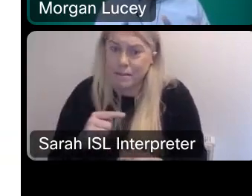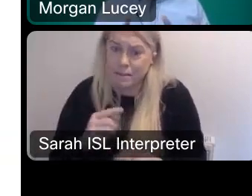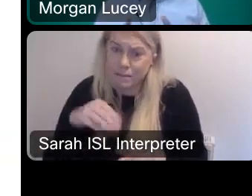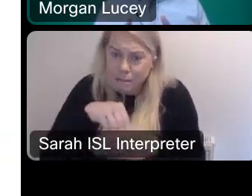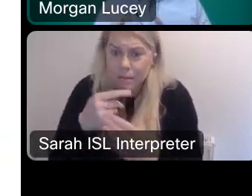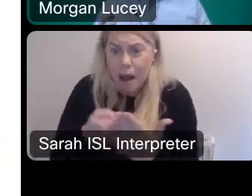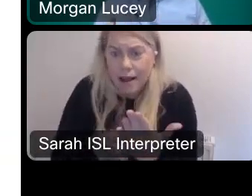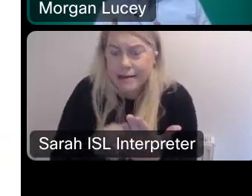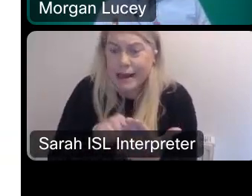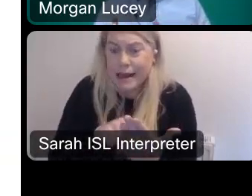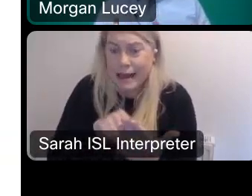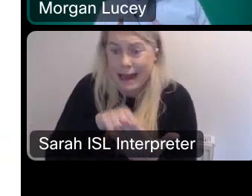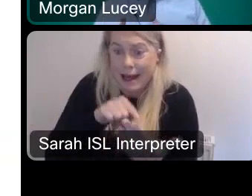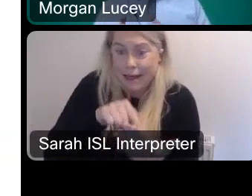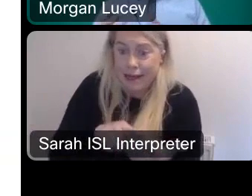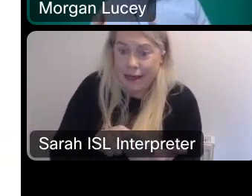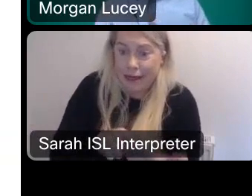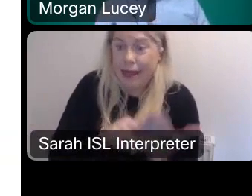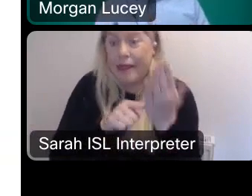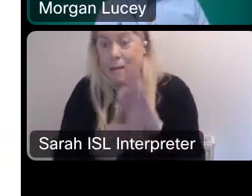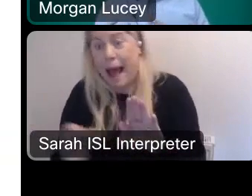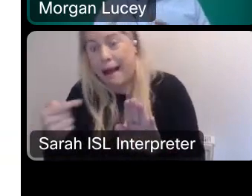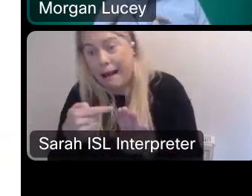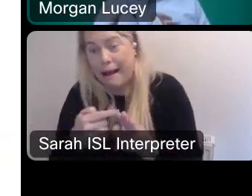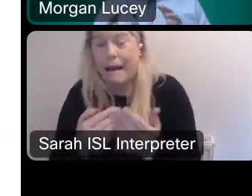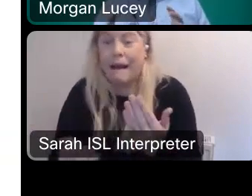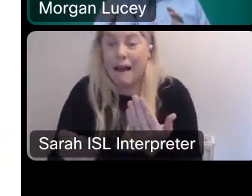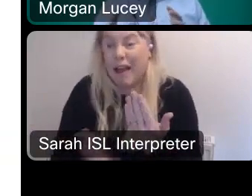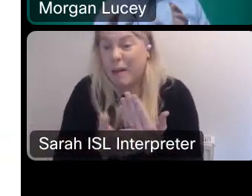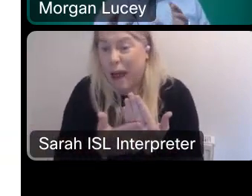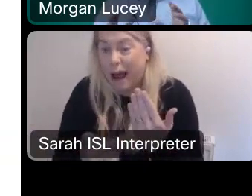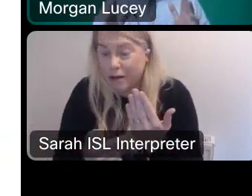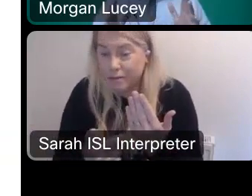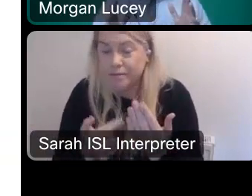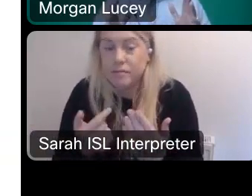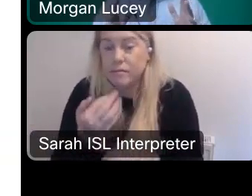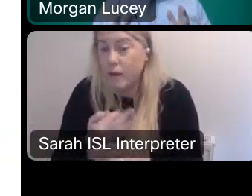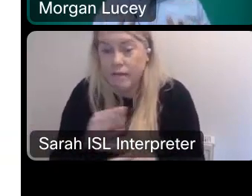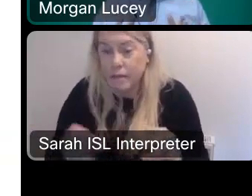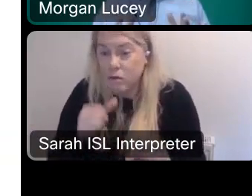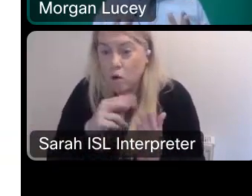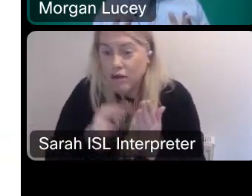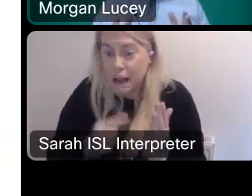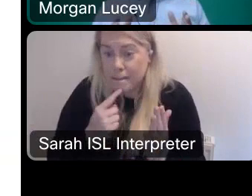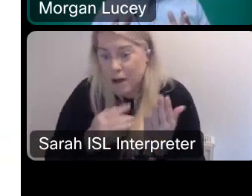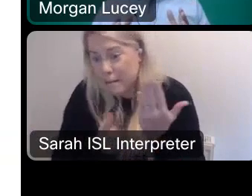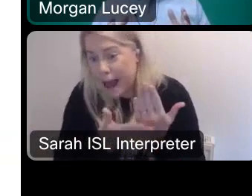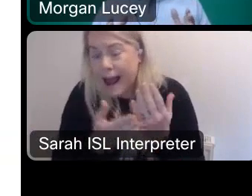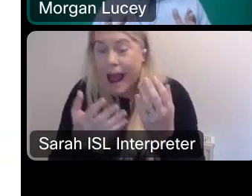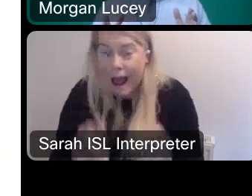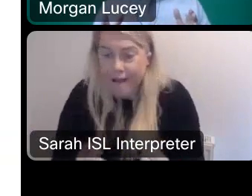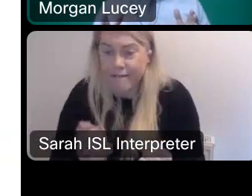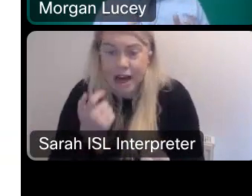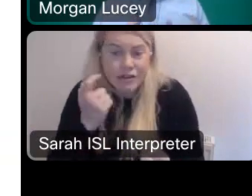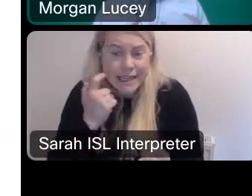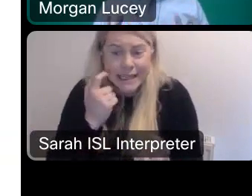back in the appendix, which people often don't read, there's a really, you know, plain English template that